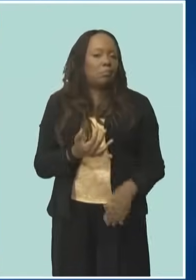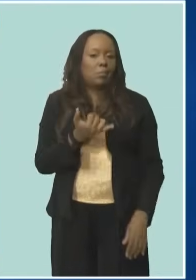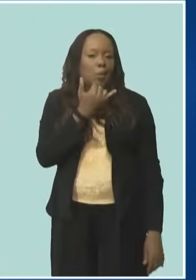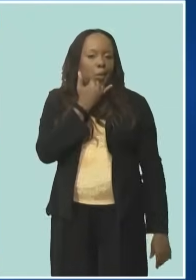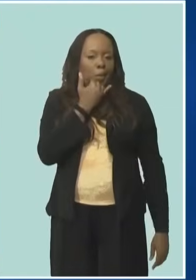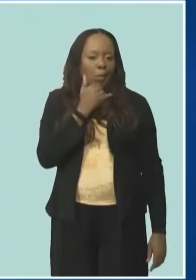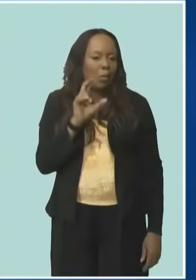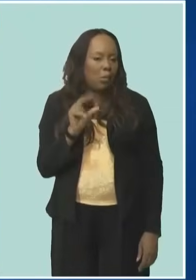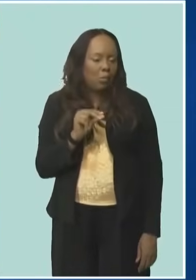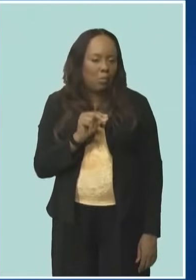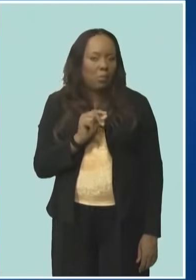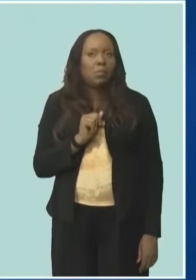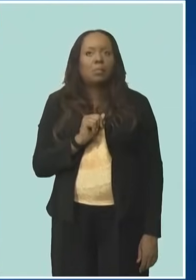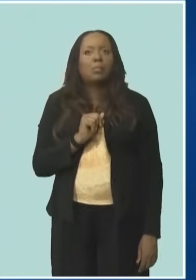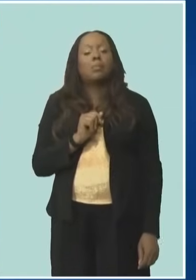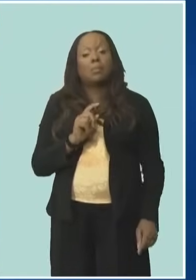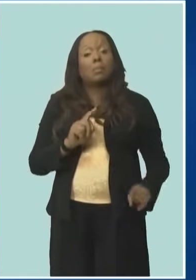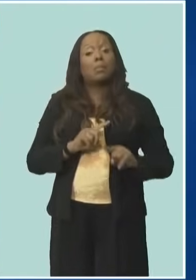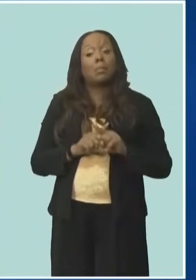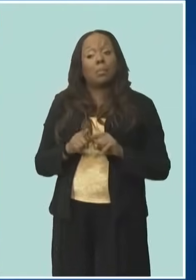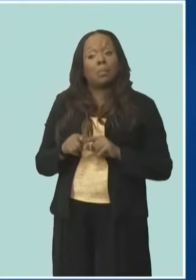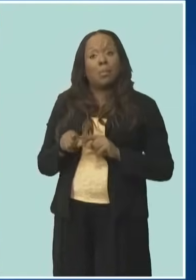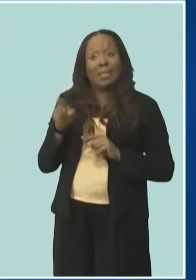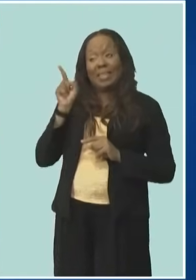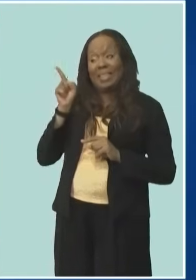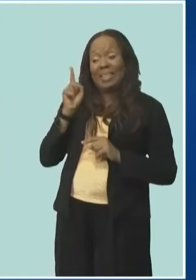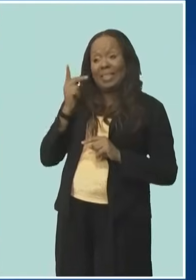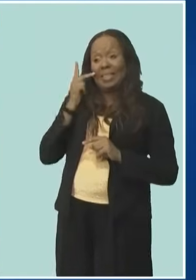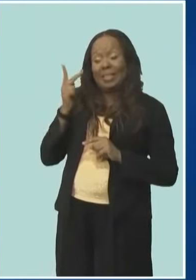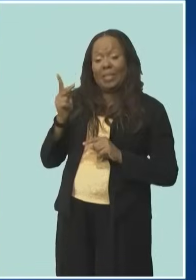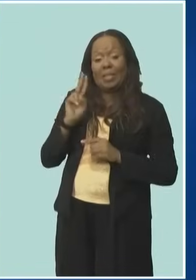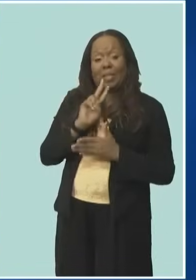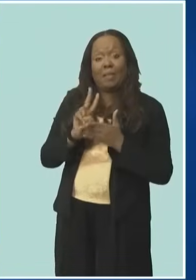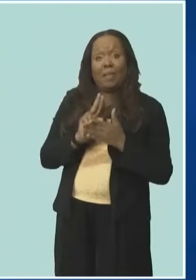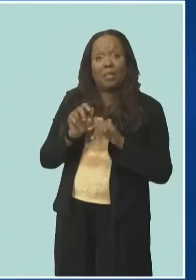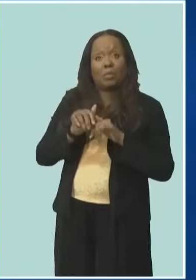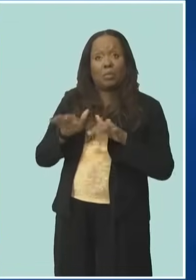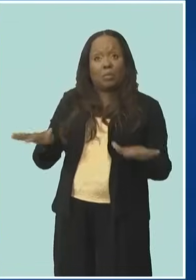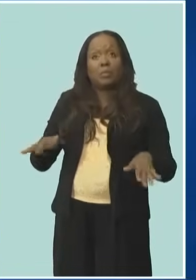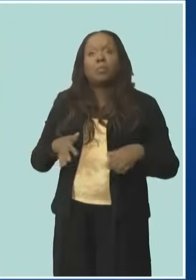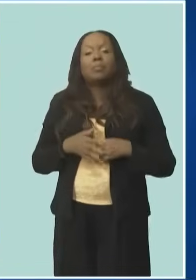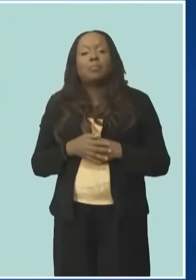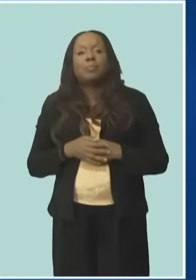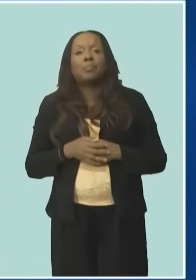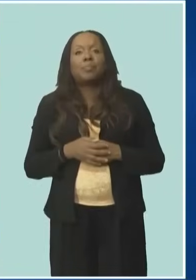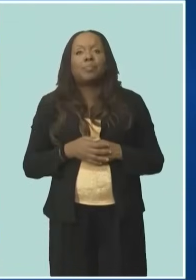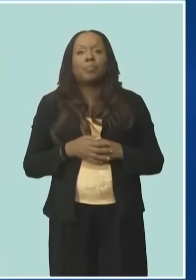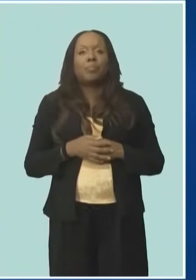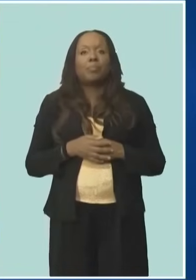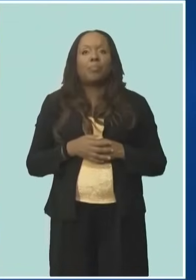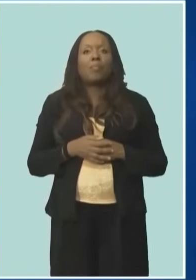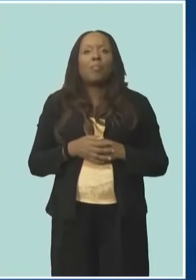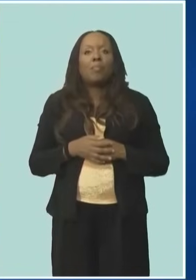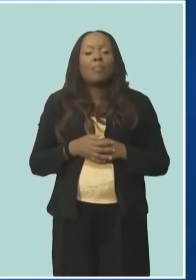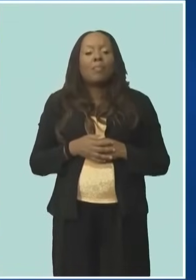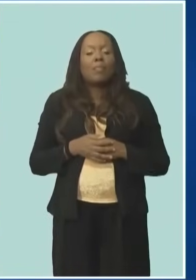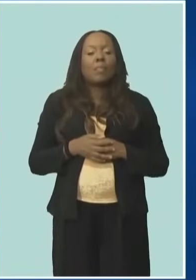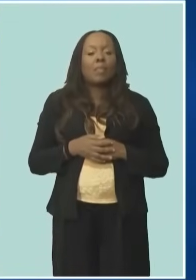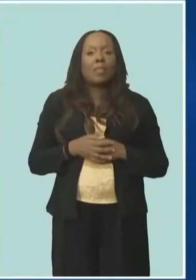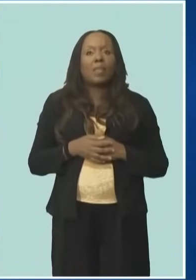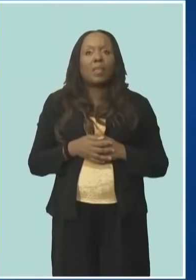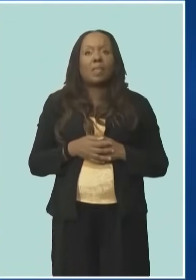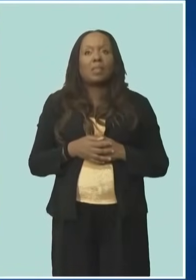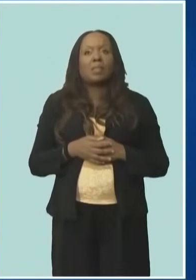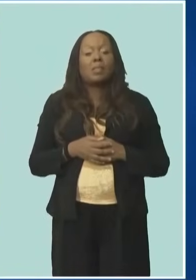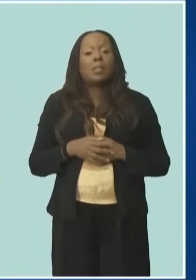like many others, Jilts says he too saw the viral videos. Those crabs also is eat the